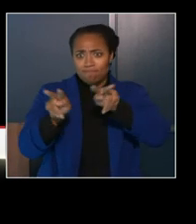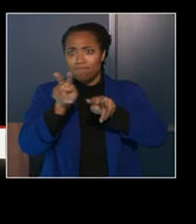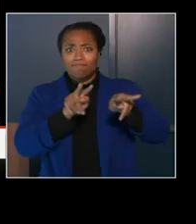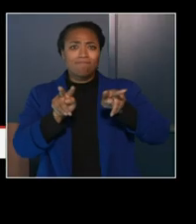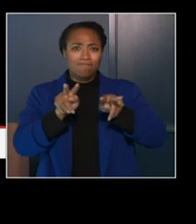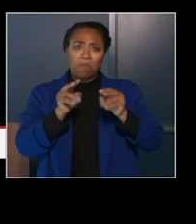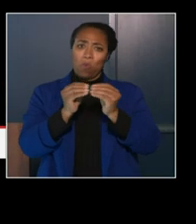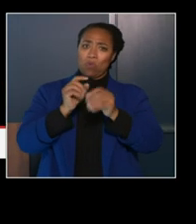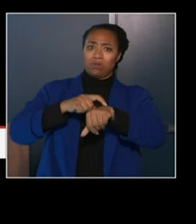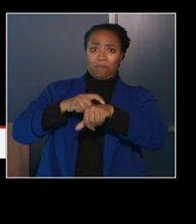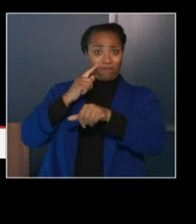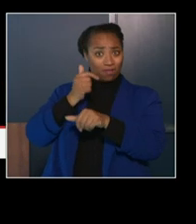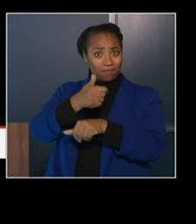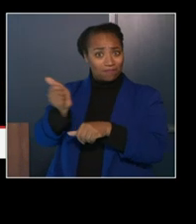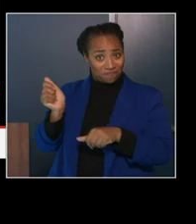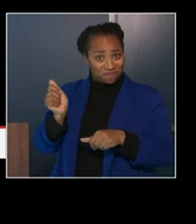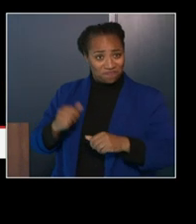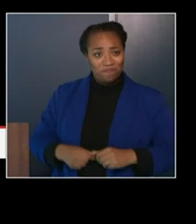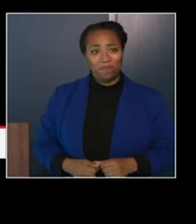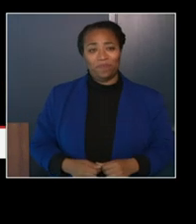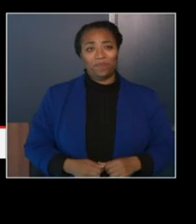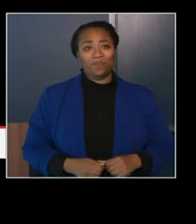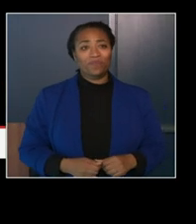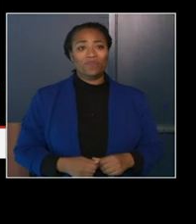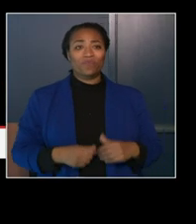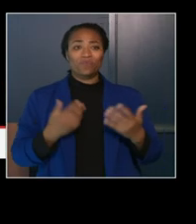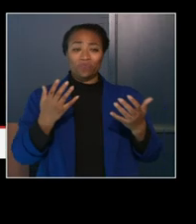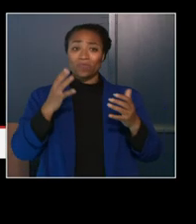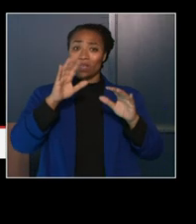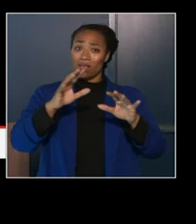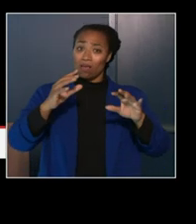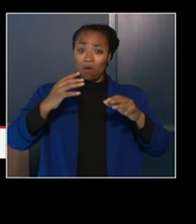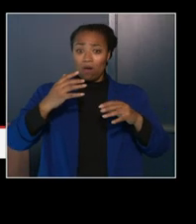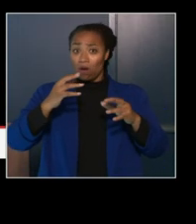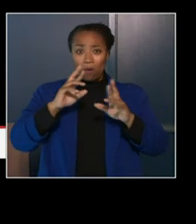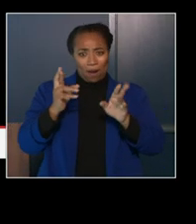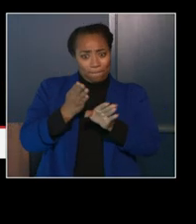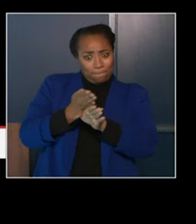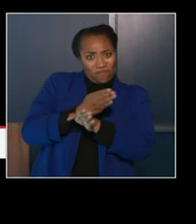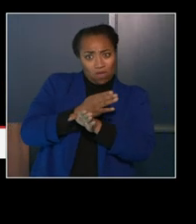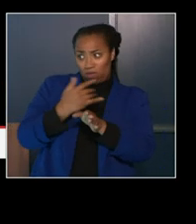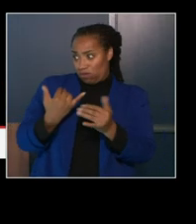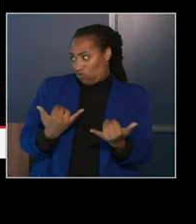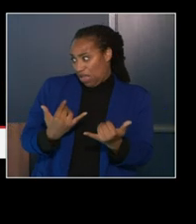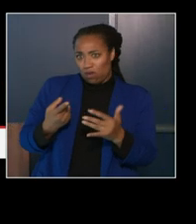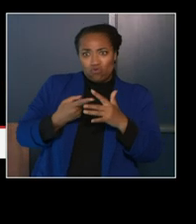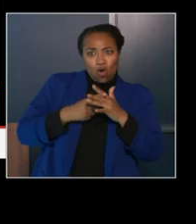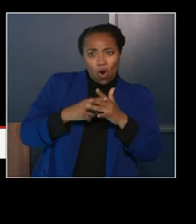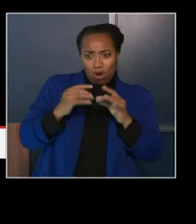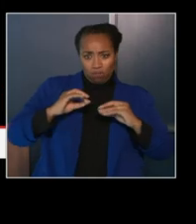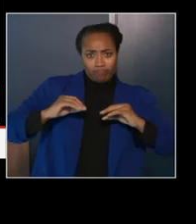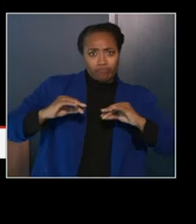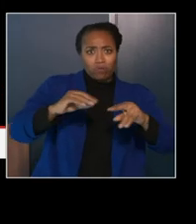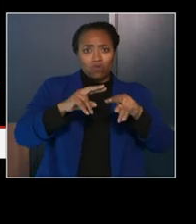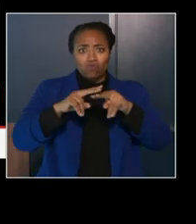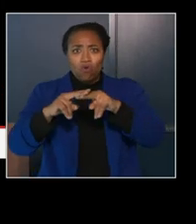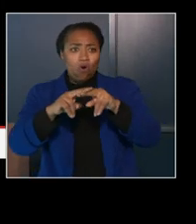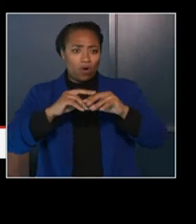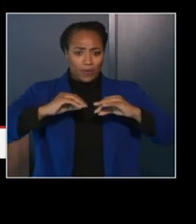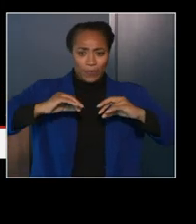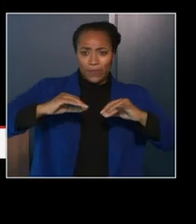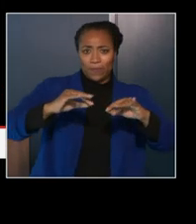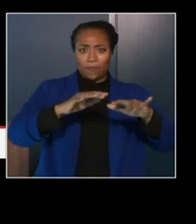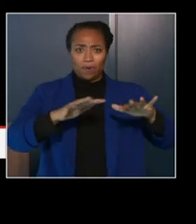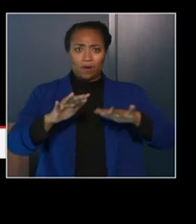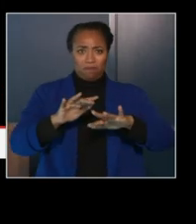will discuss when plowing begins and how the snow team prioritizes roads. And we'll hear from